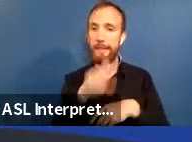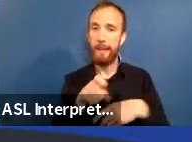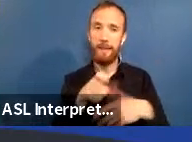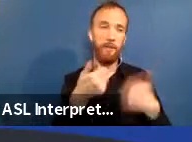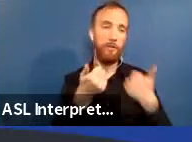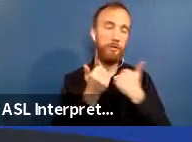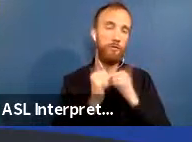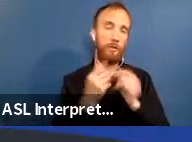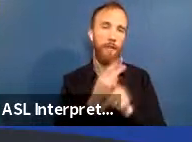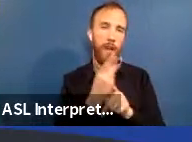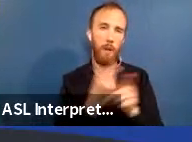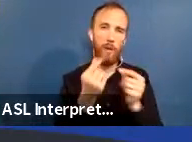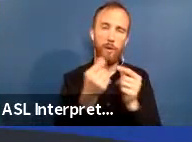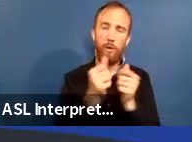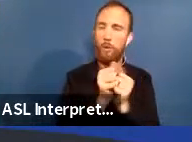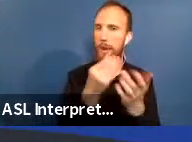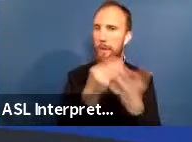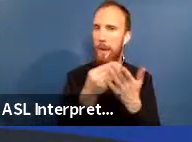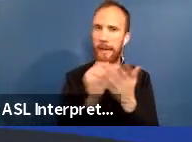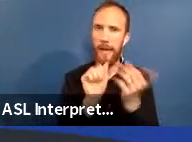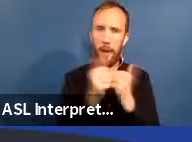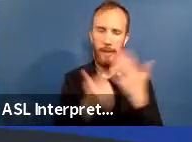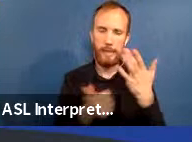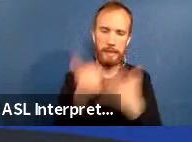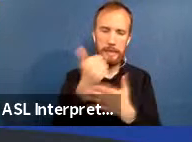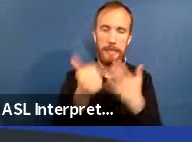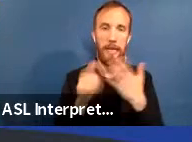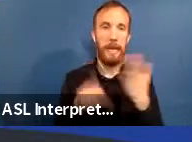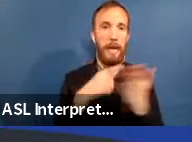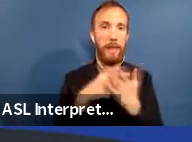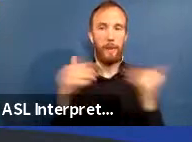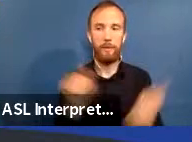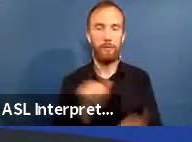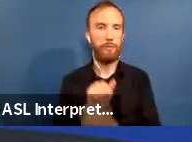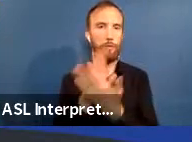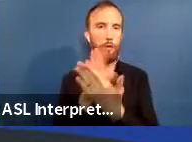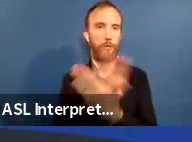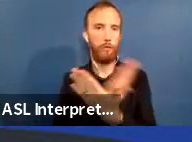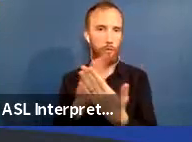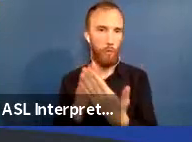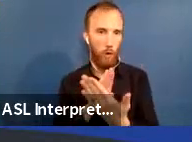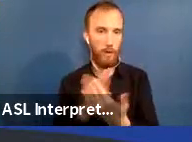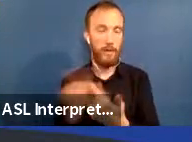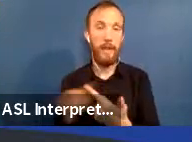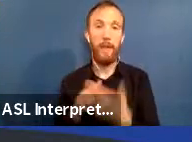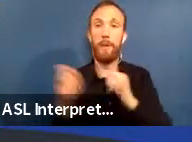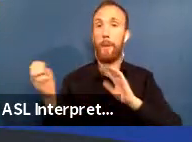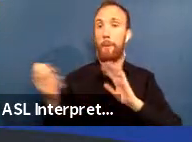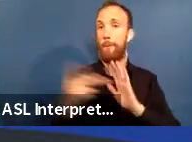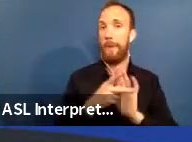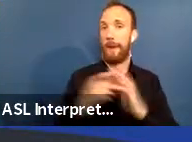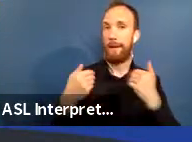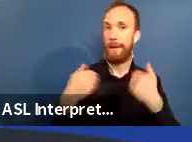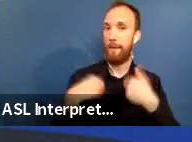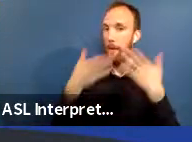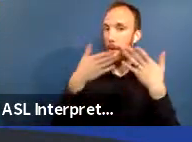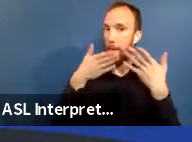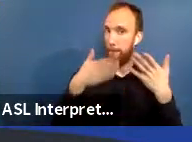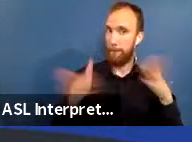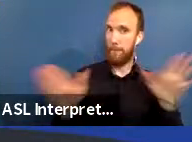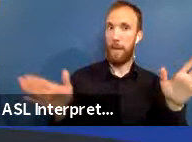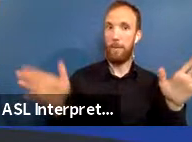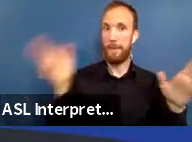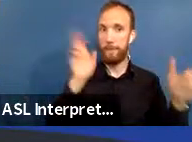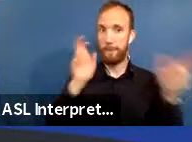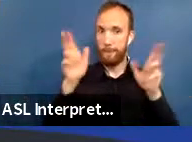to the board, we come back to public hearings. These are not the public hearings. We will have public hearings, and then we go